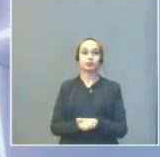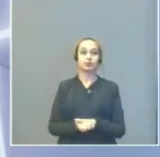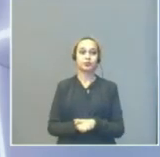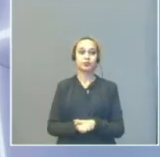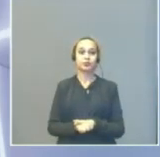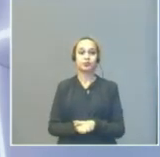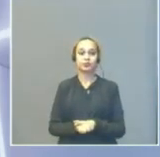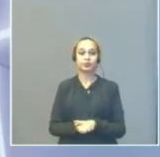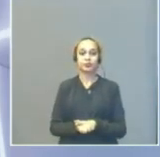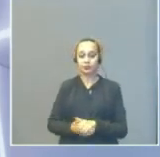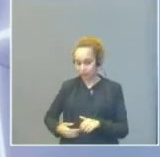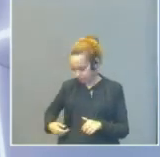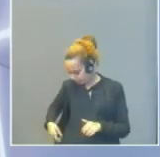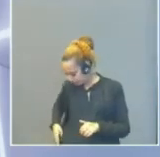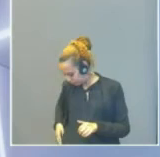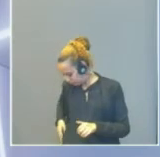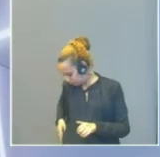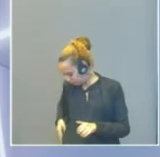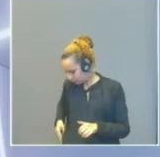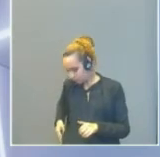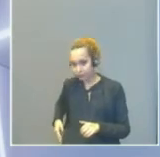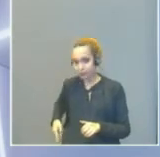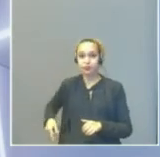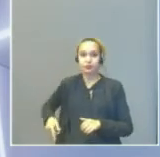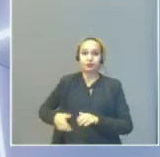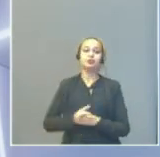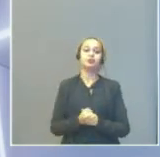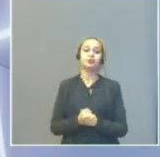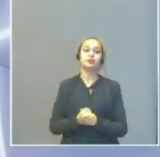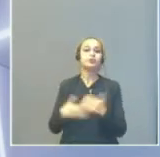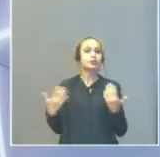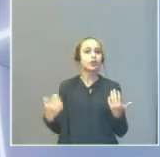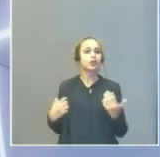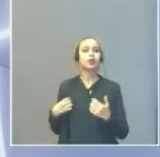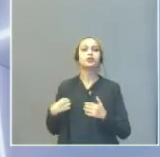So I have some questions that have been curated by the organizers of